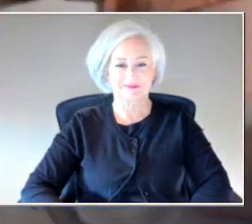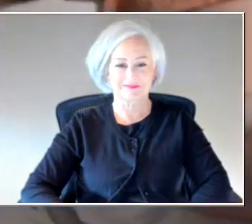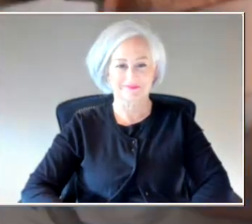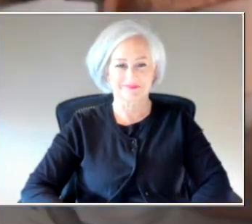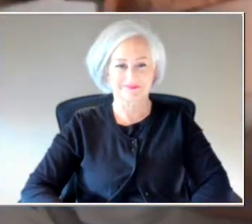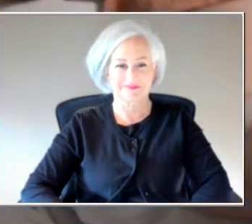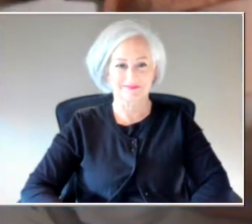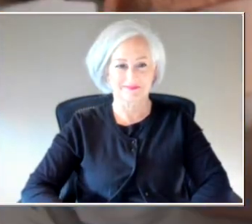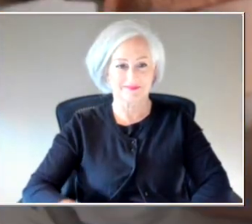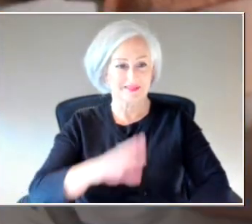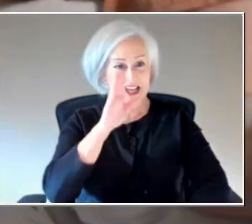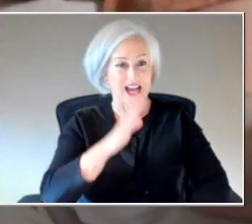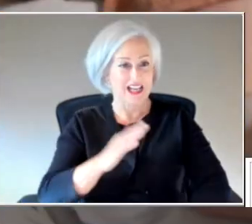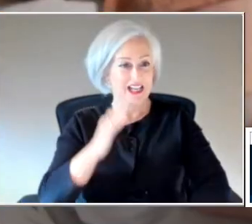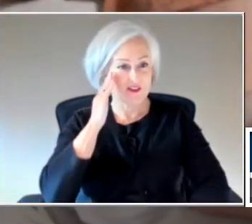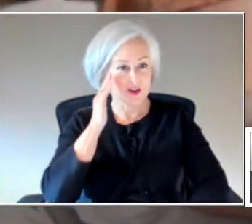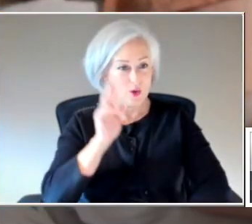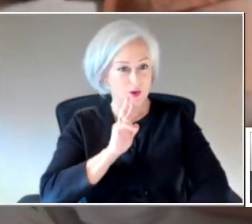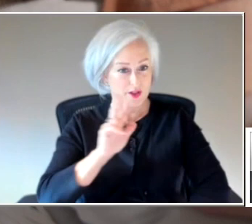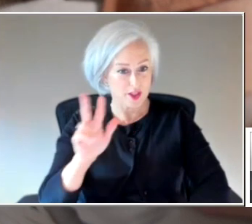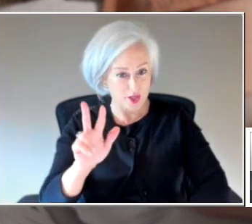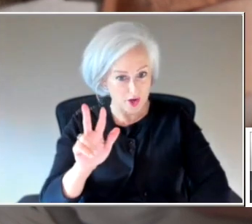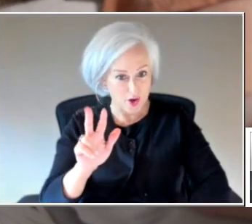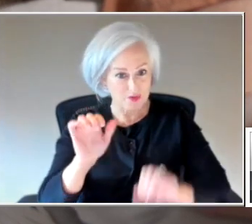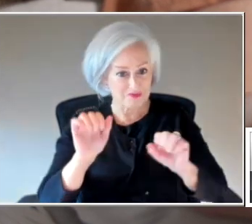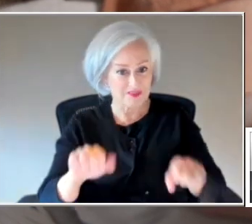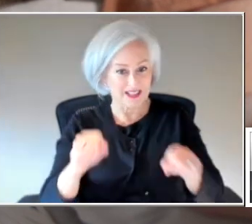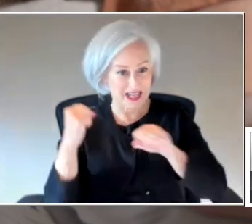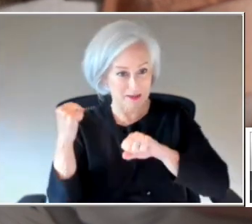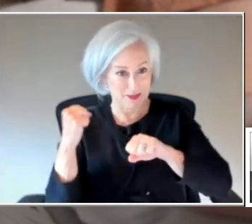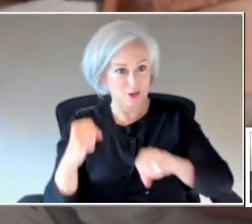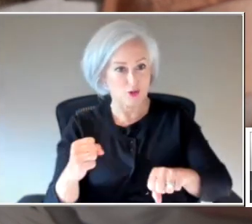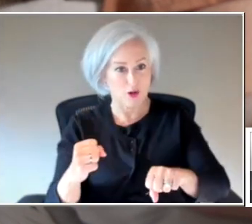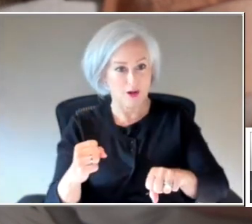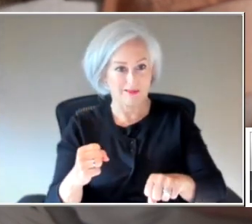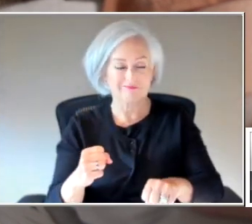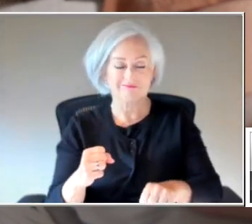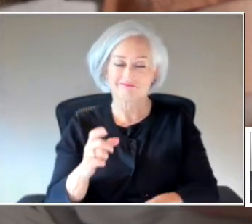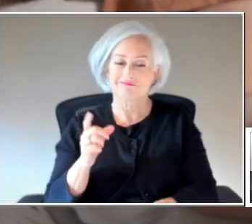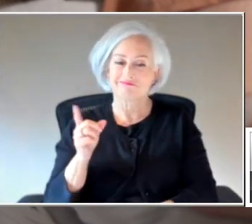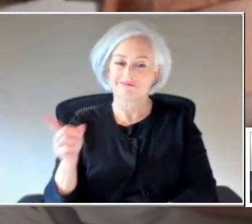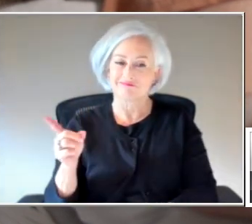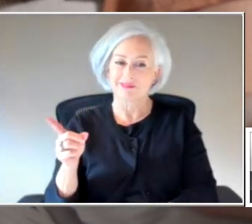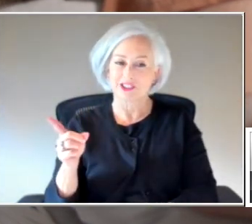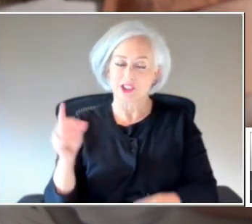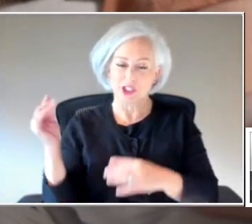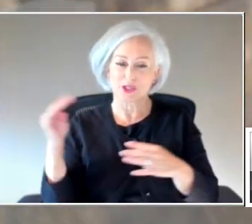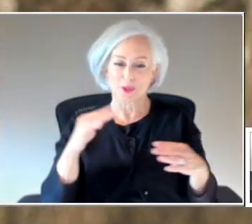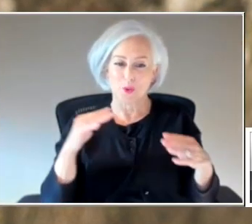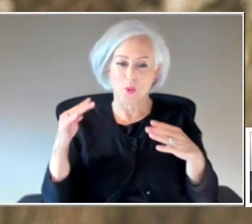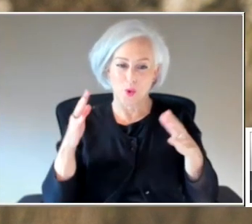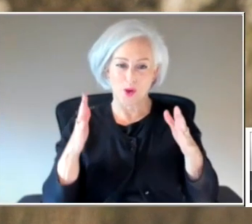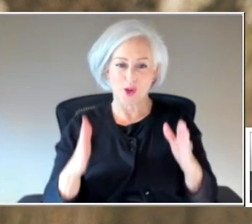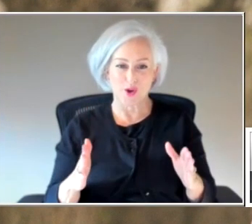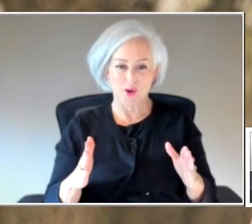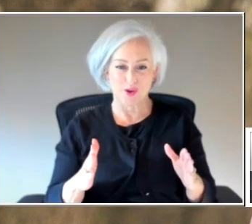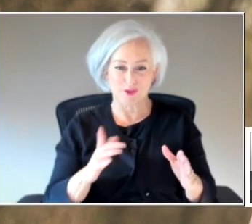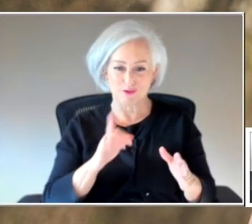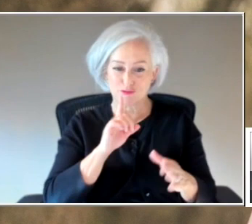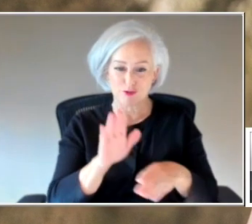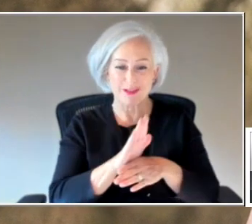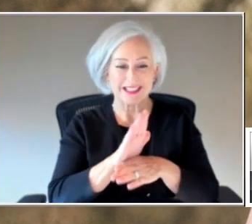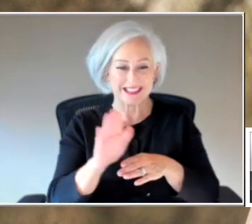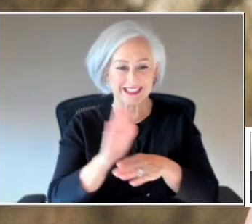I never knew a 3-year-old could be so strong. But Addie, she sure is, she's a warrior, that's for sure. Coming up today,